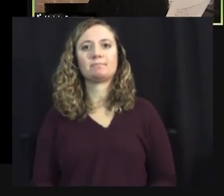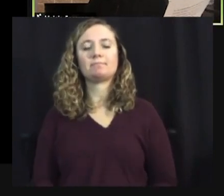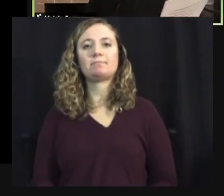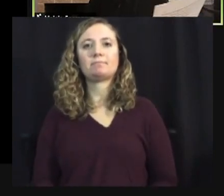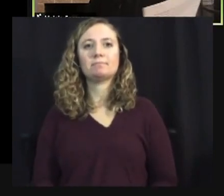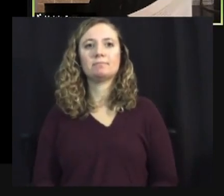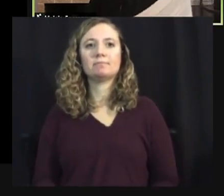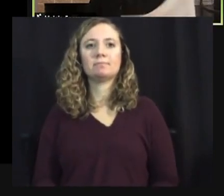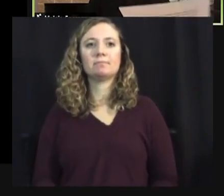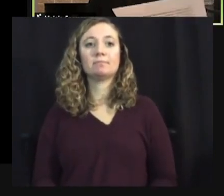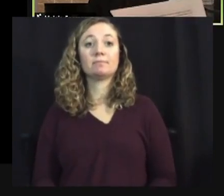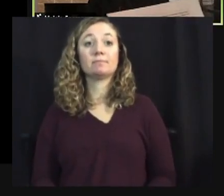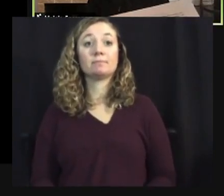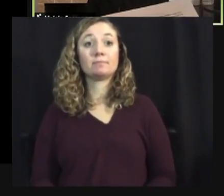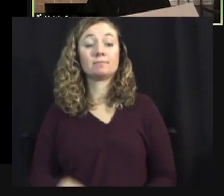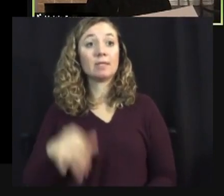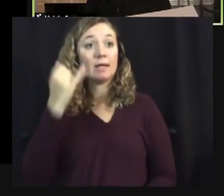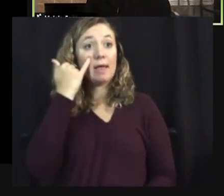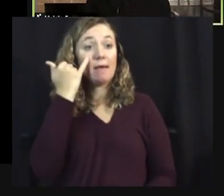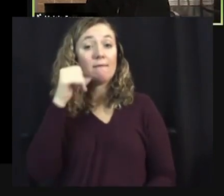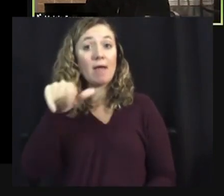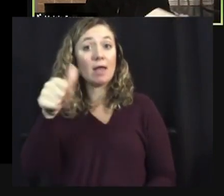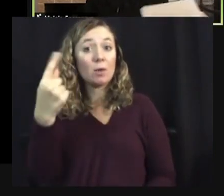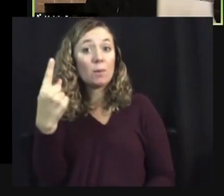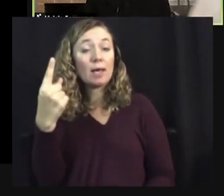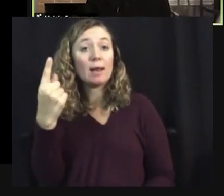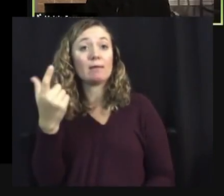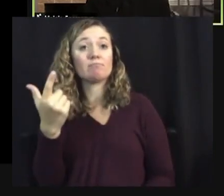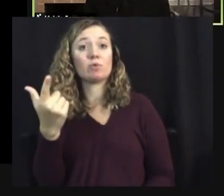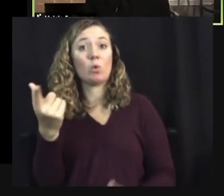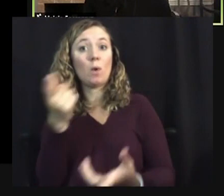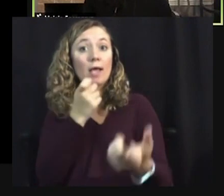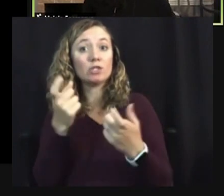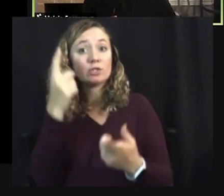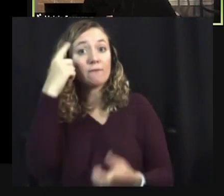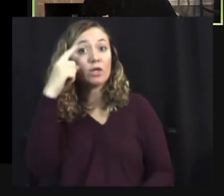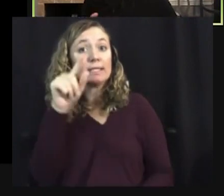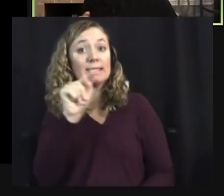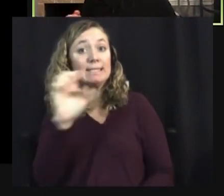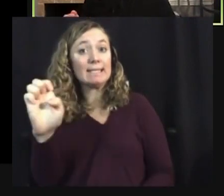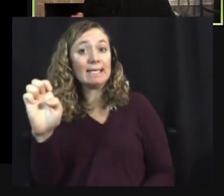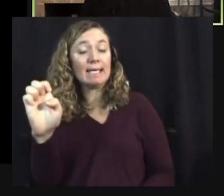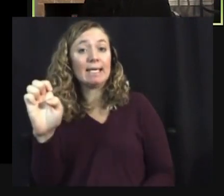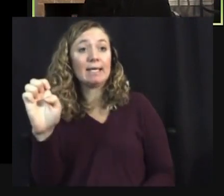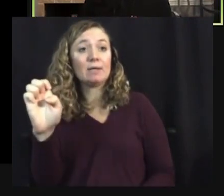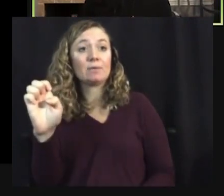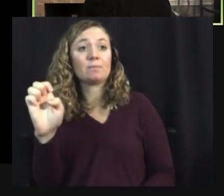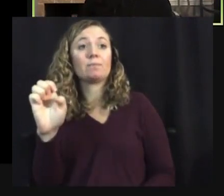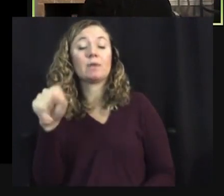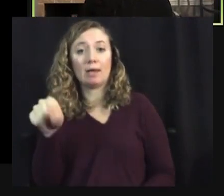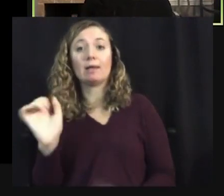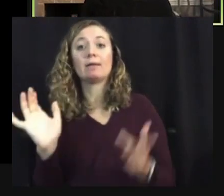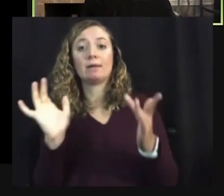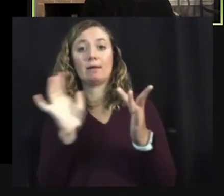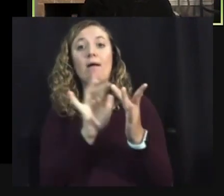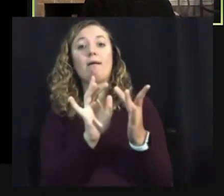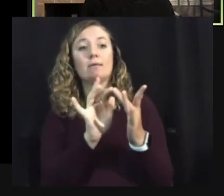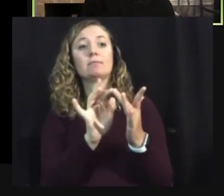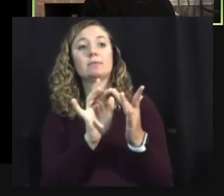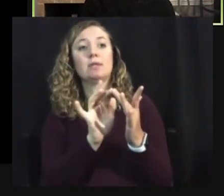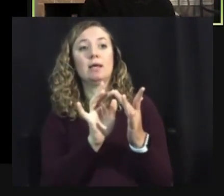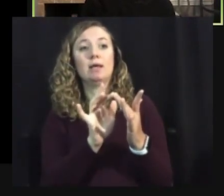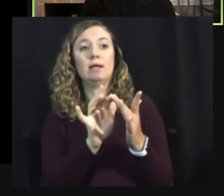And if anyone has any questions for T, you can find